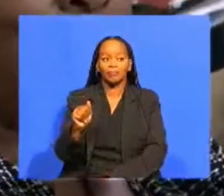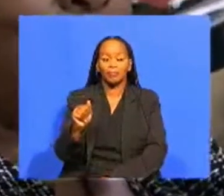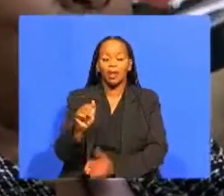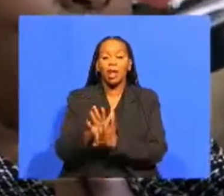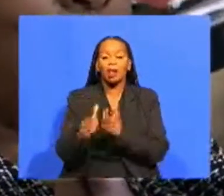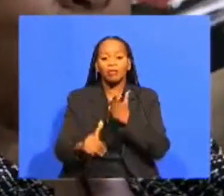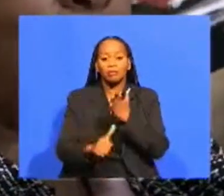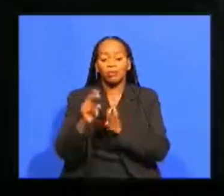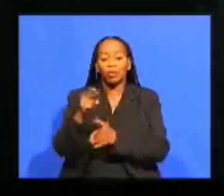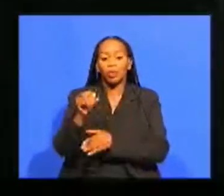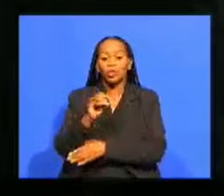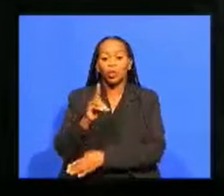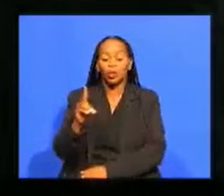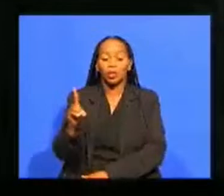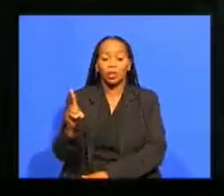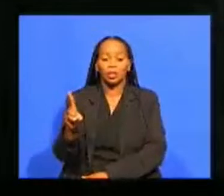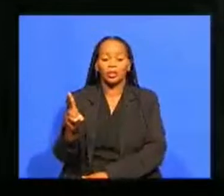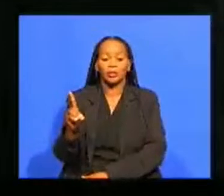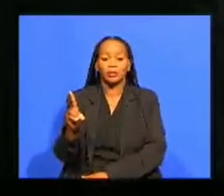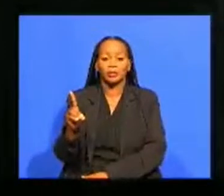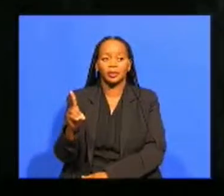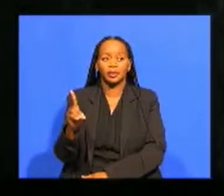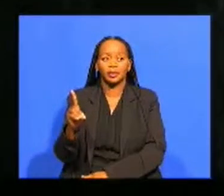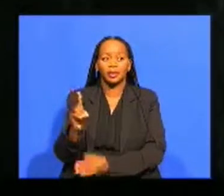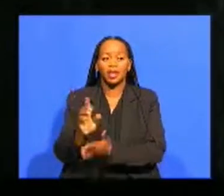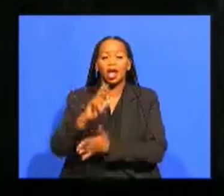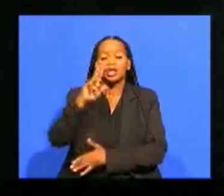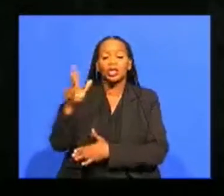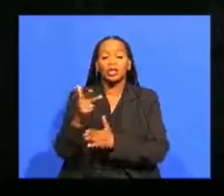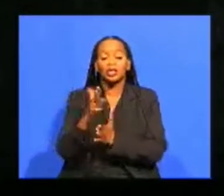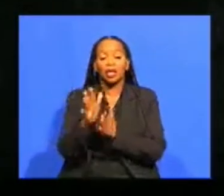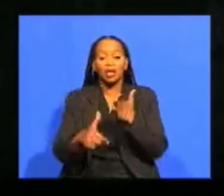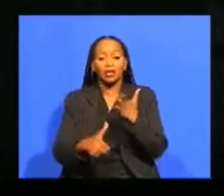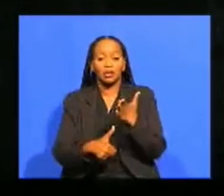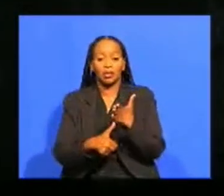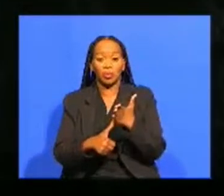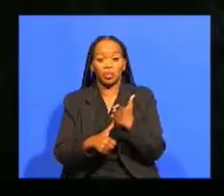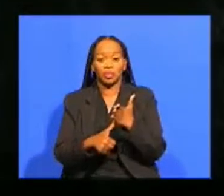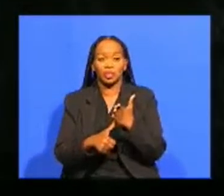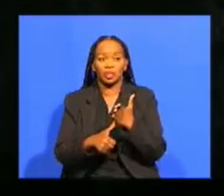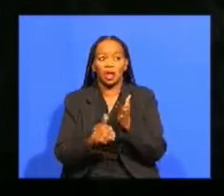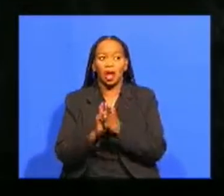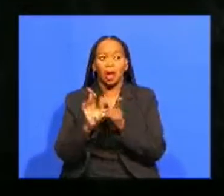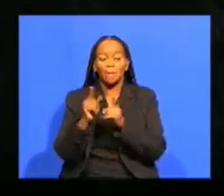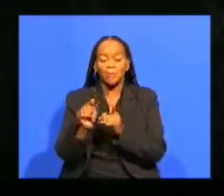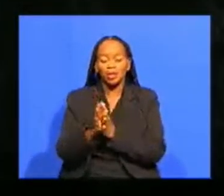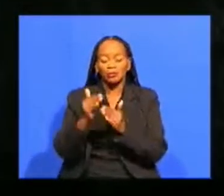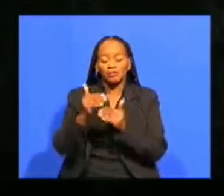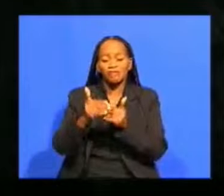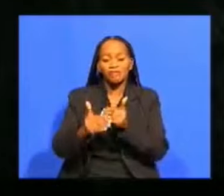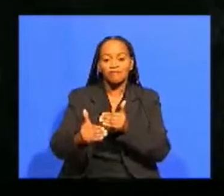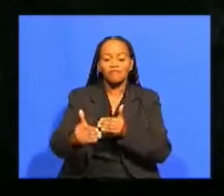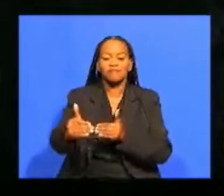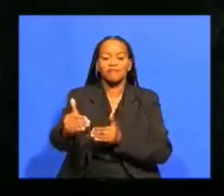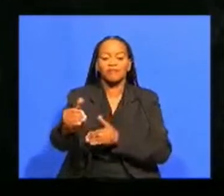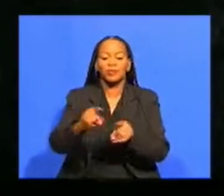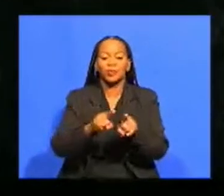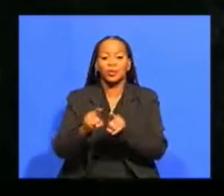Deputy head of the public service, she's the third deputy head of the public service, but we've been consistent, it's